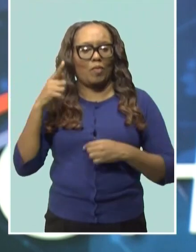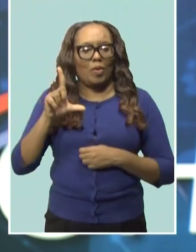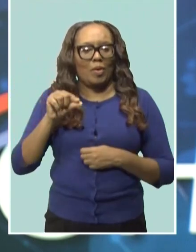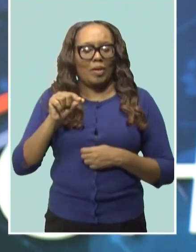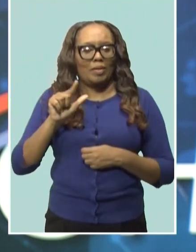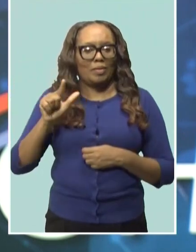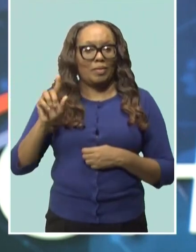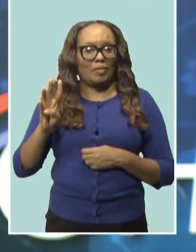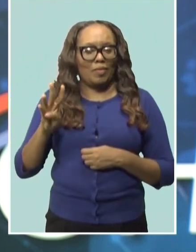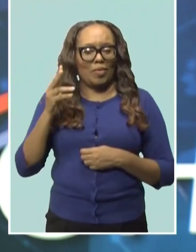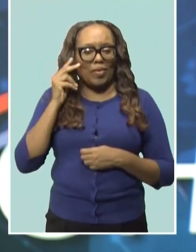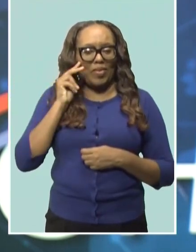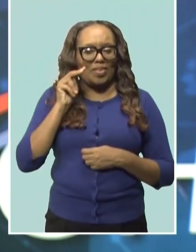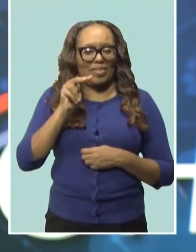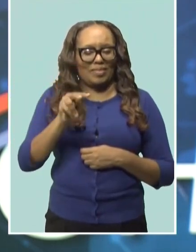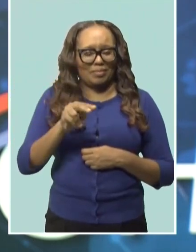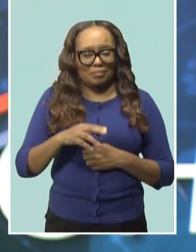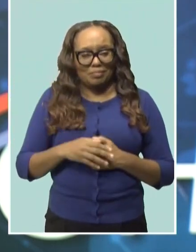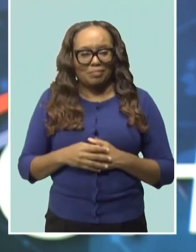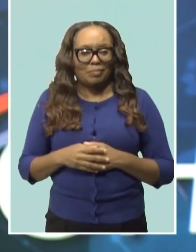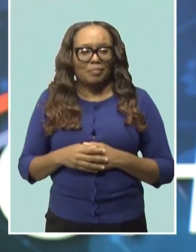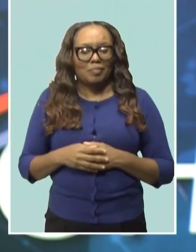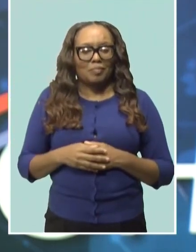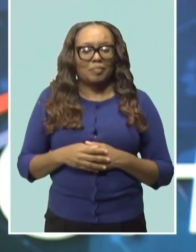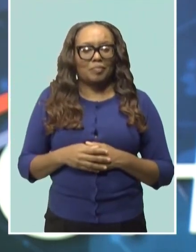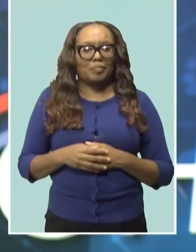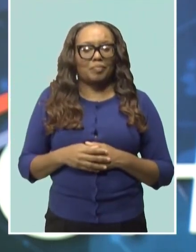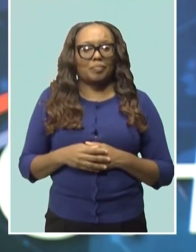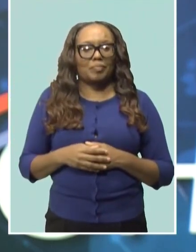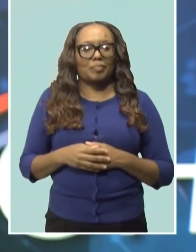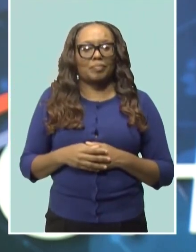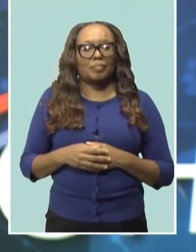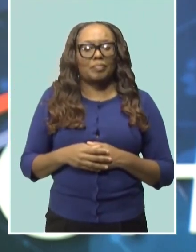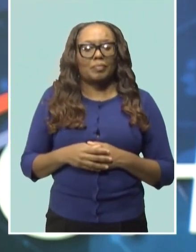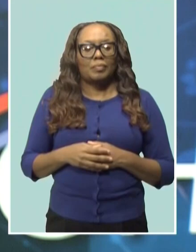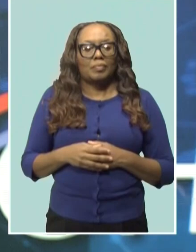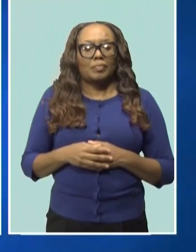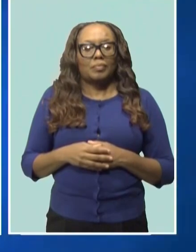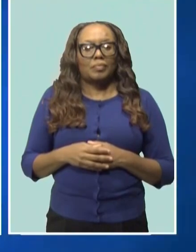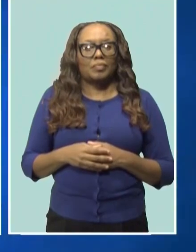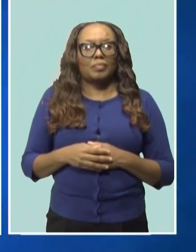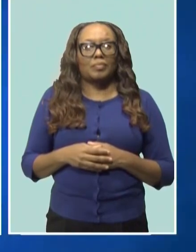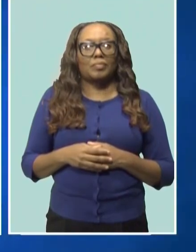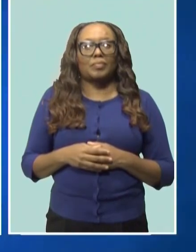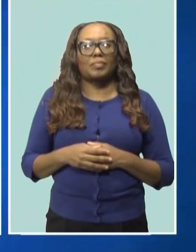crop over 2024. Sean Farrell reports.